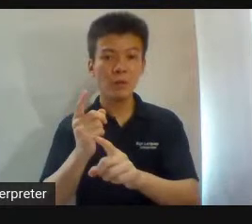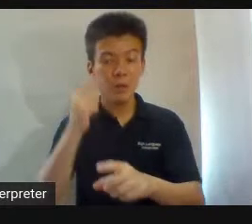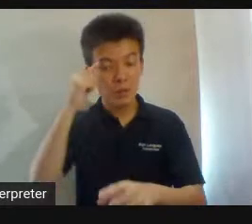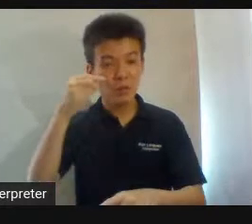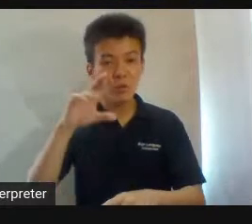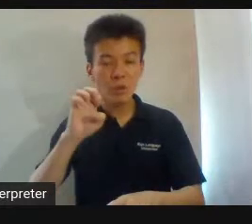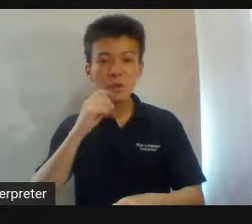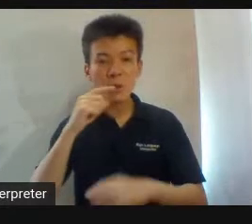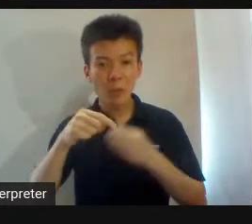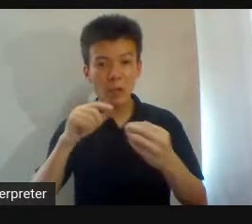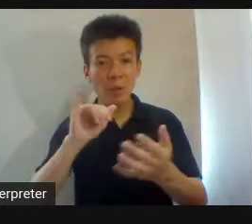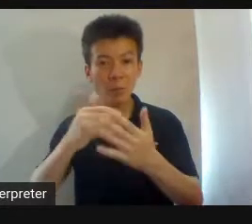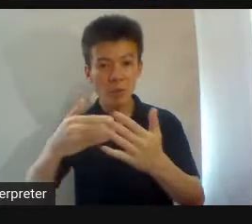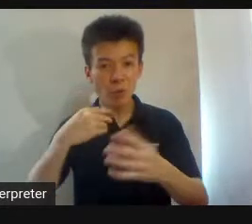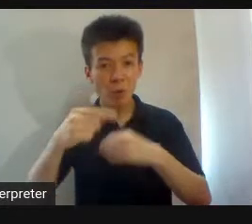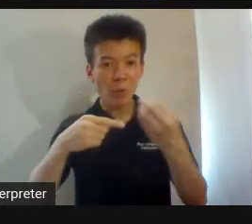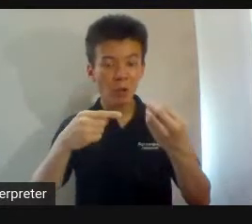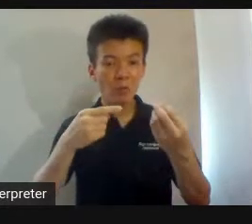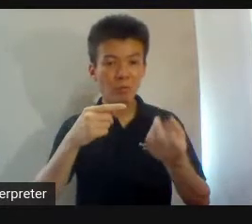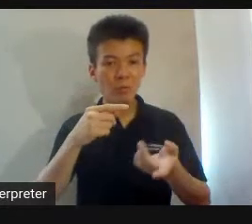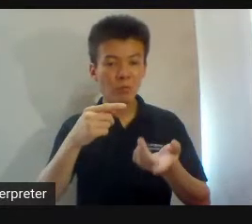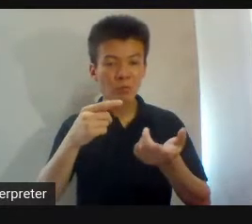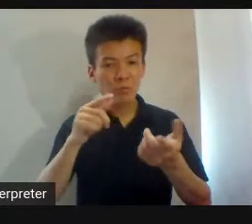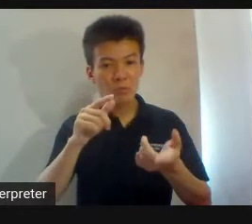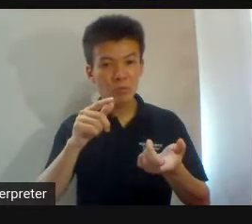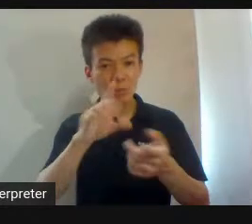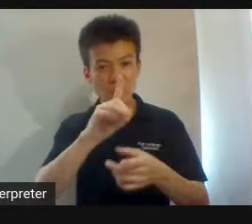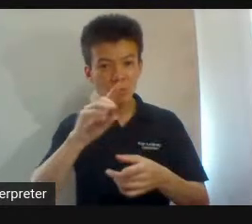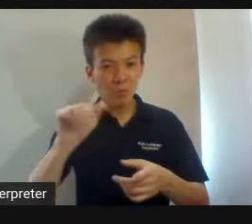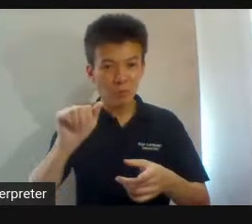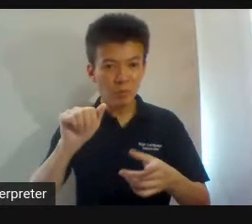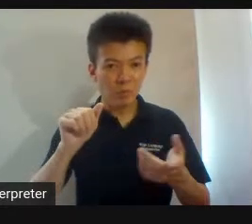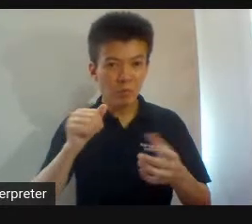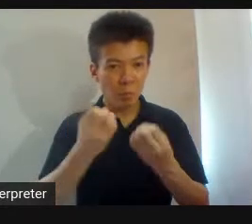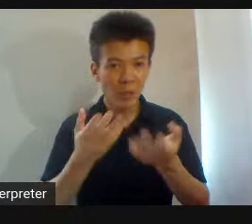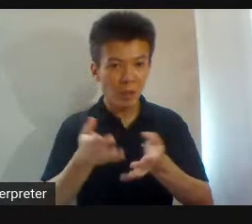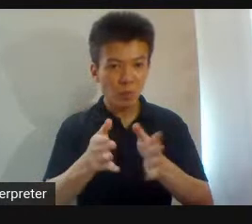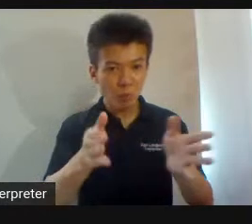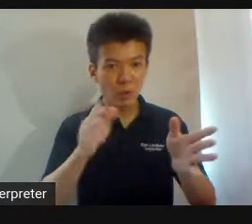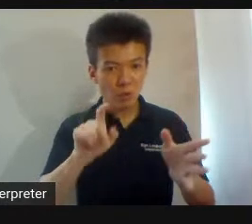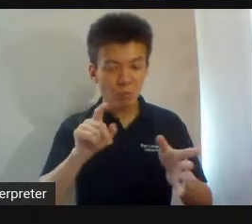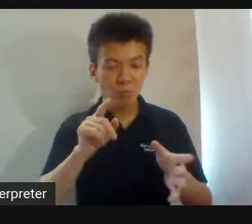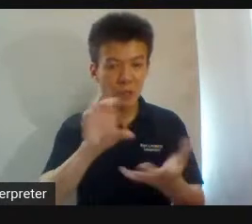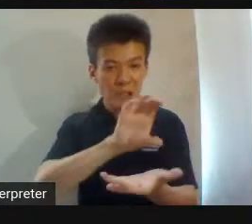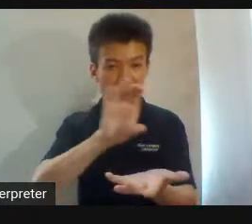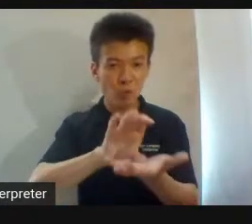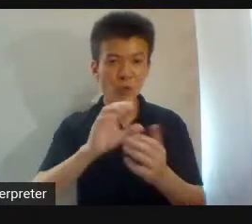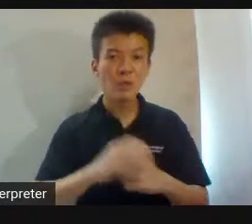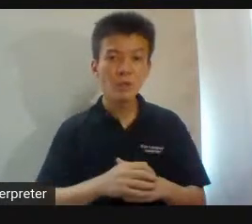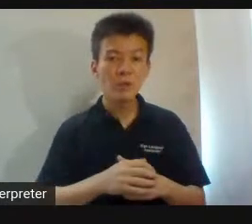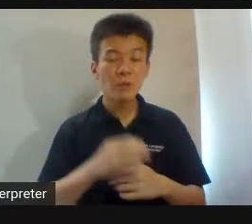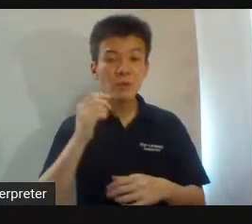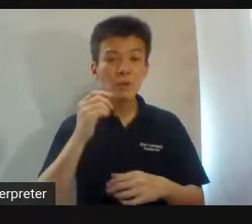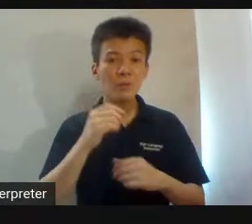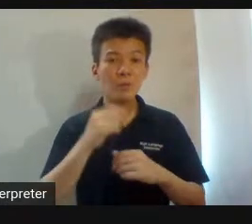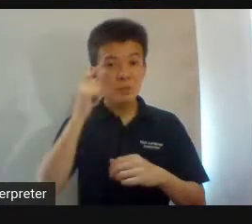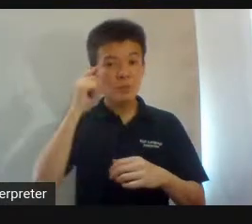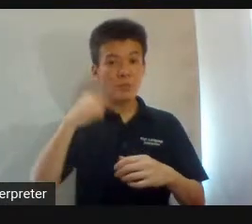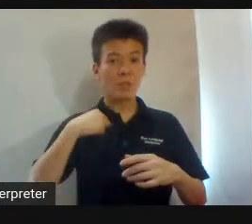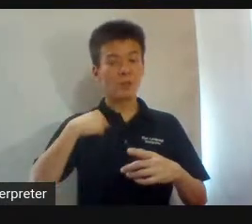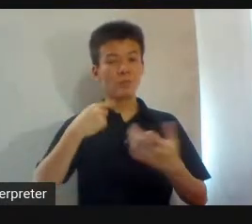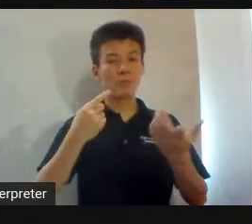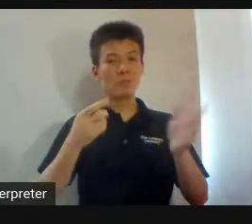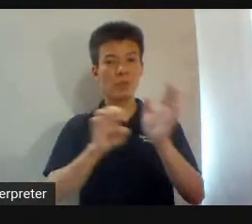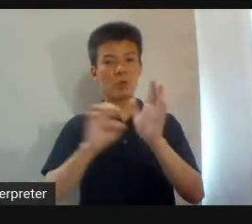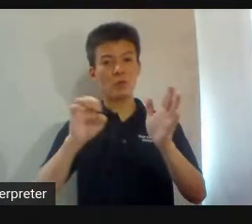talked a little bit before about disability led, and it's absolutely in many ways should be central. And I think I kind of echo